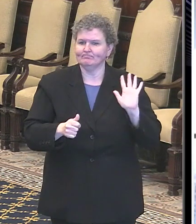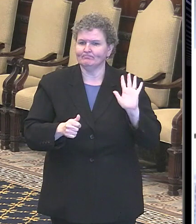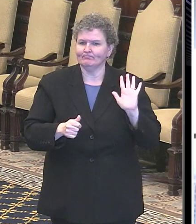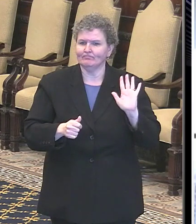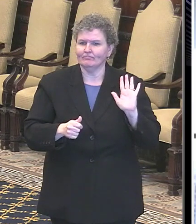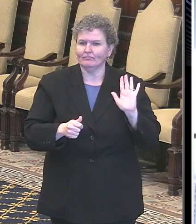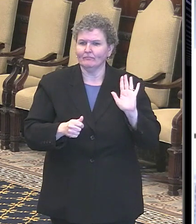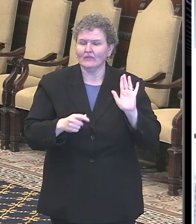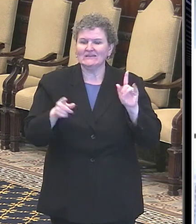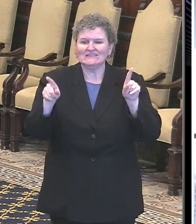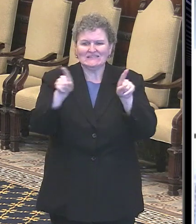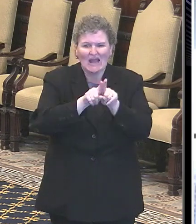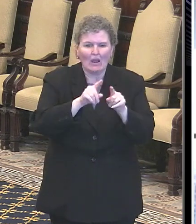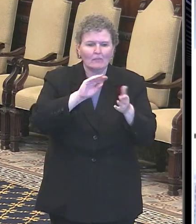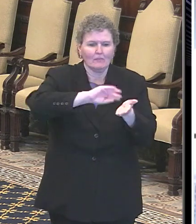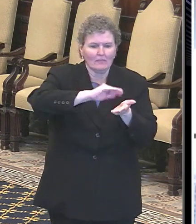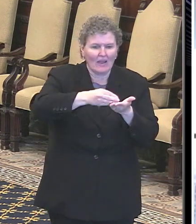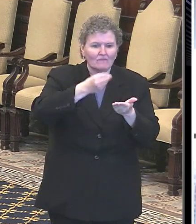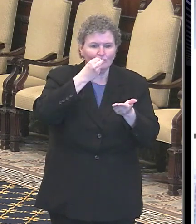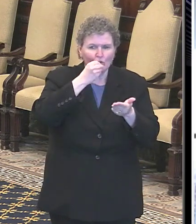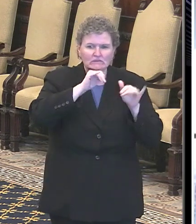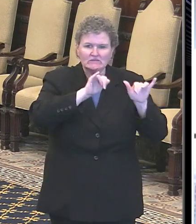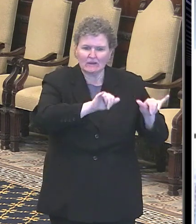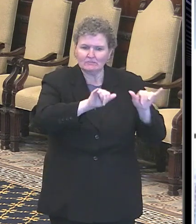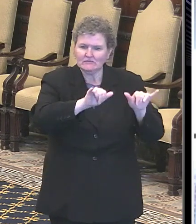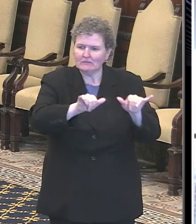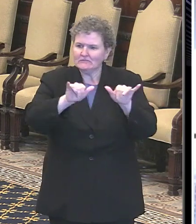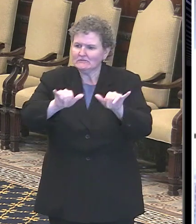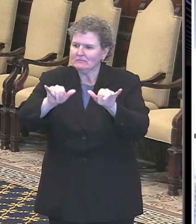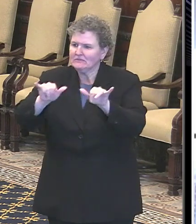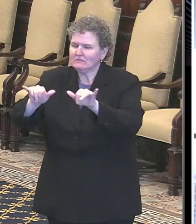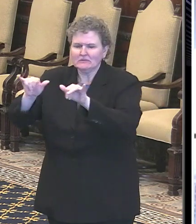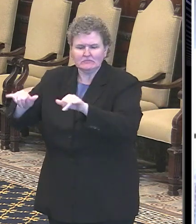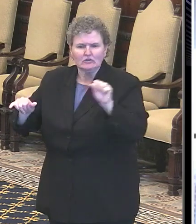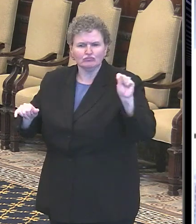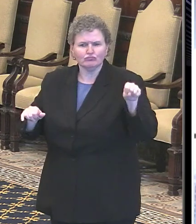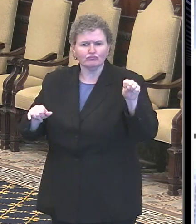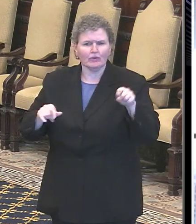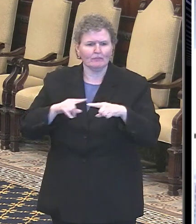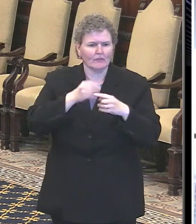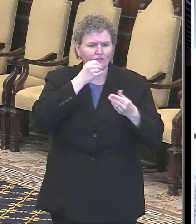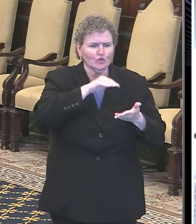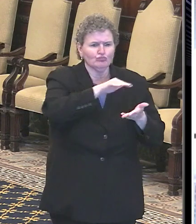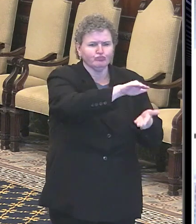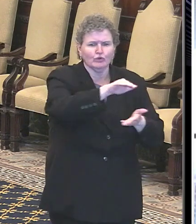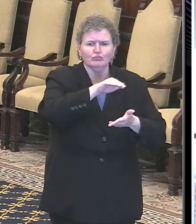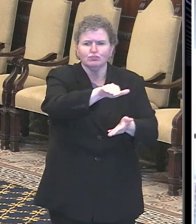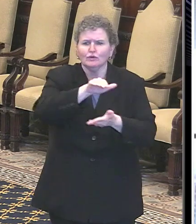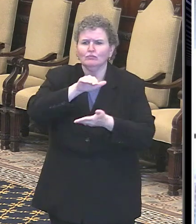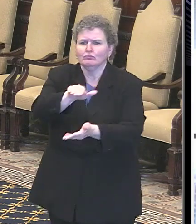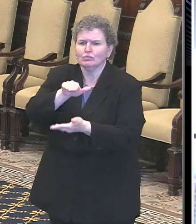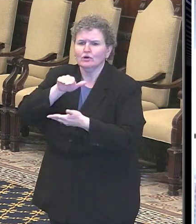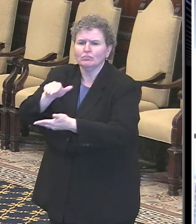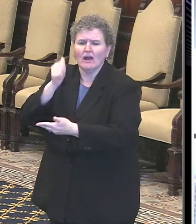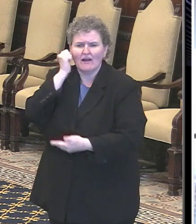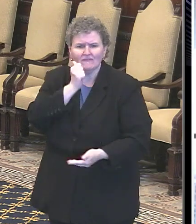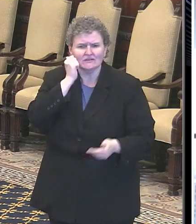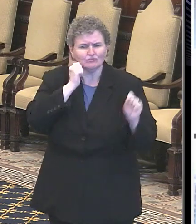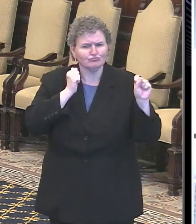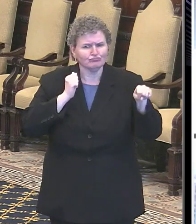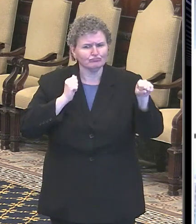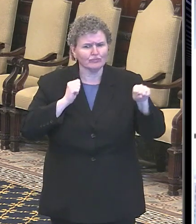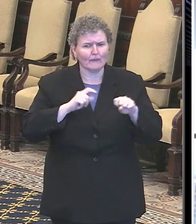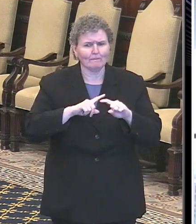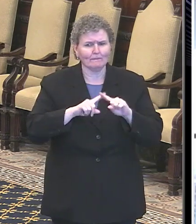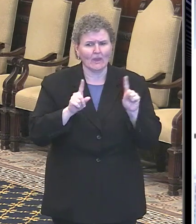being distributed every day, for every. So we haven't decreased the number of meals, just the number of times that those